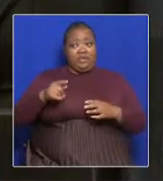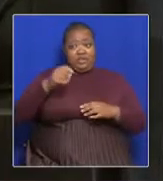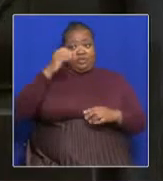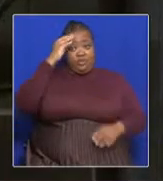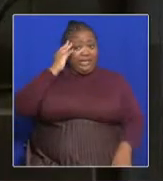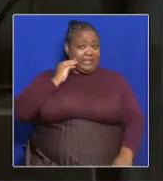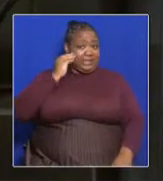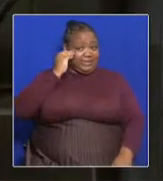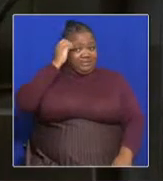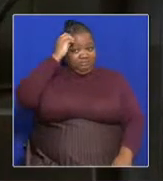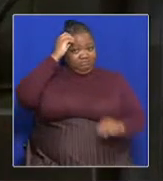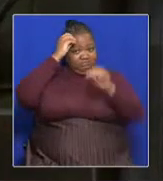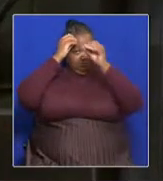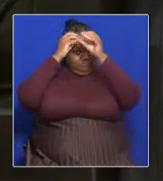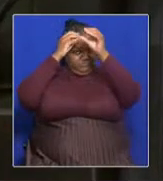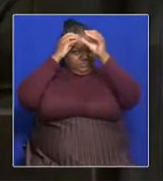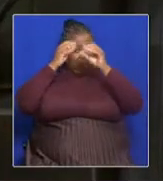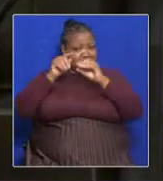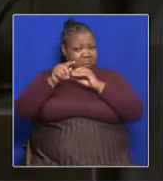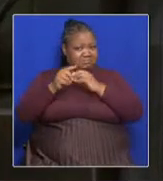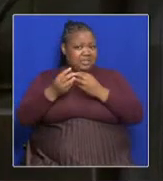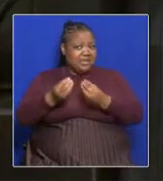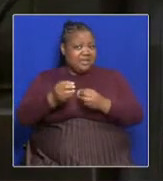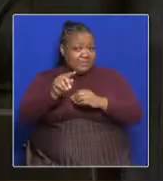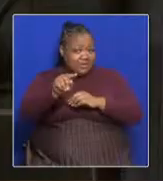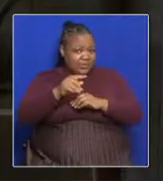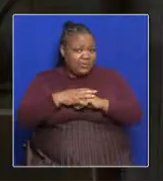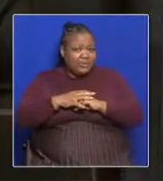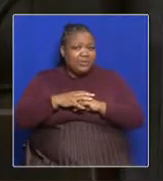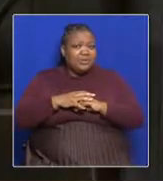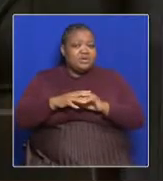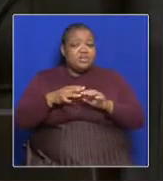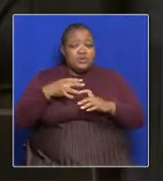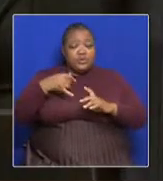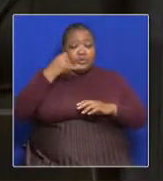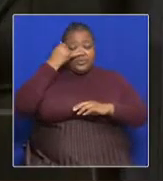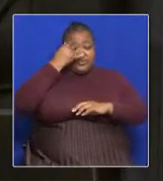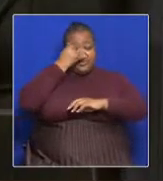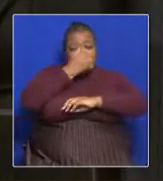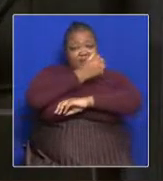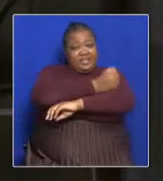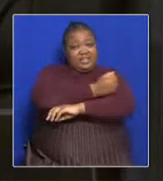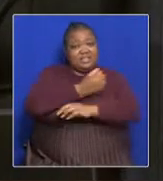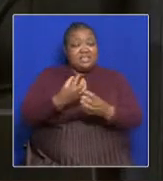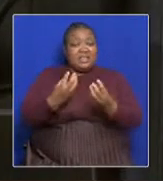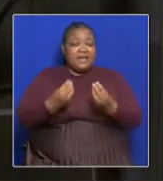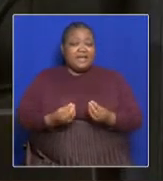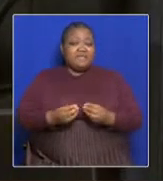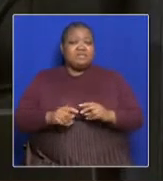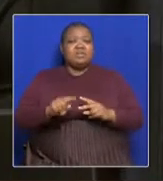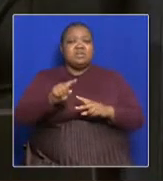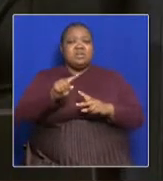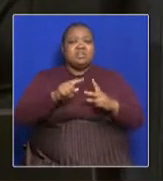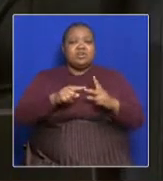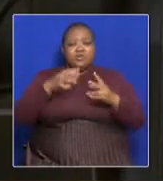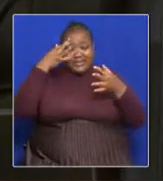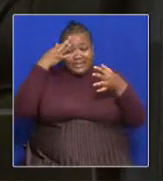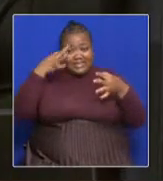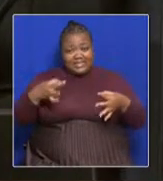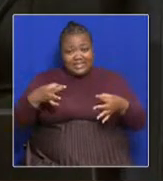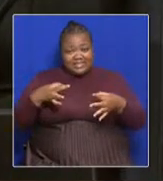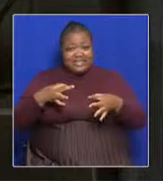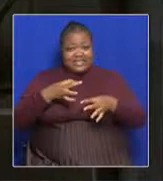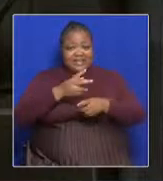that's sitting with these drugs. You're the one that makes a decision to retain them, even after you